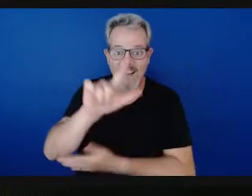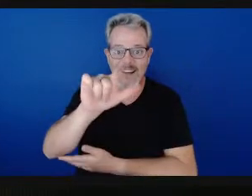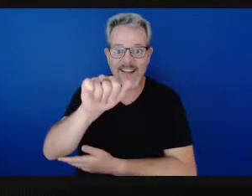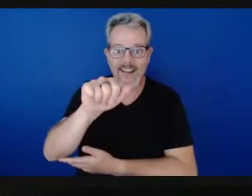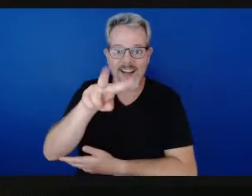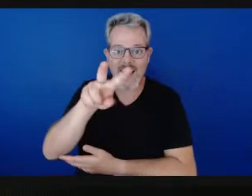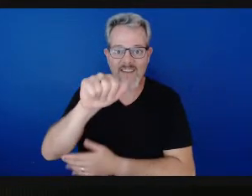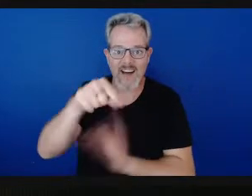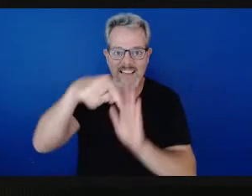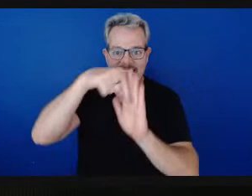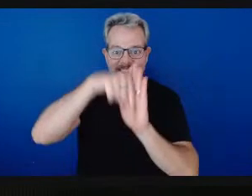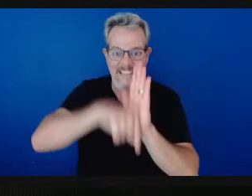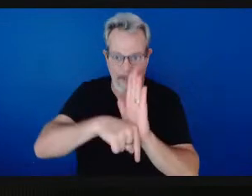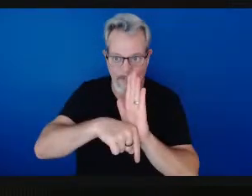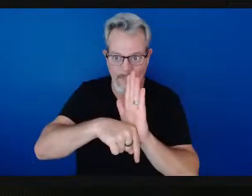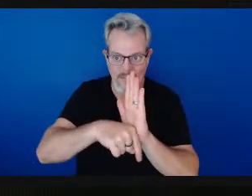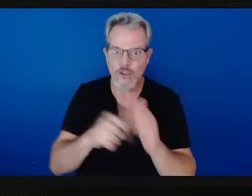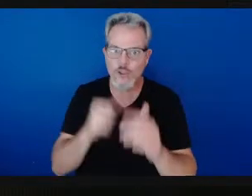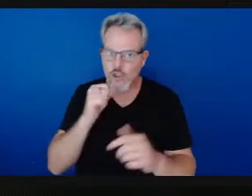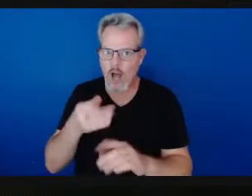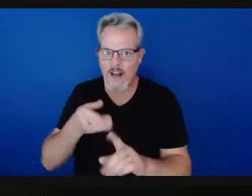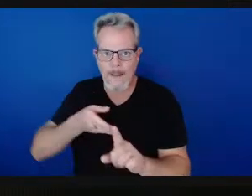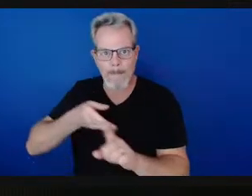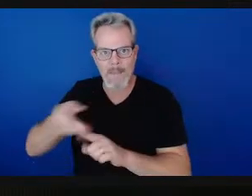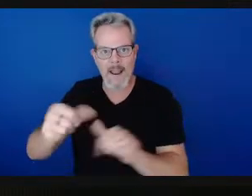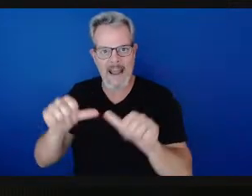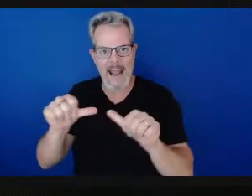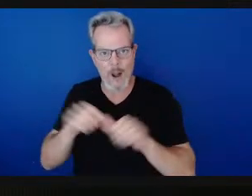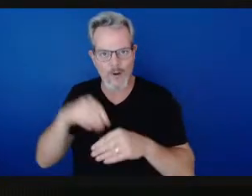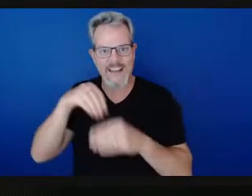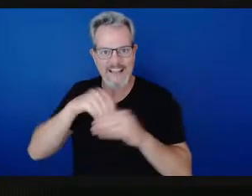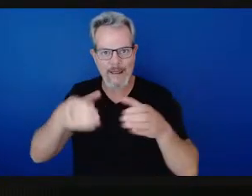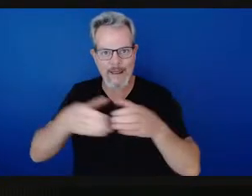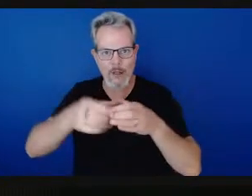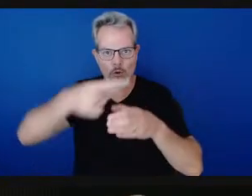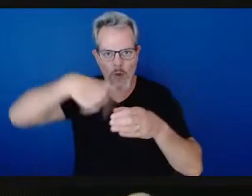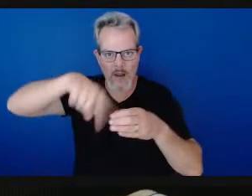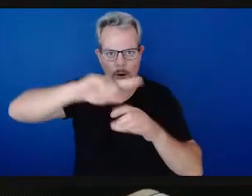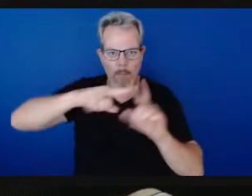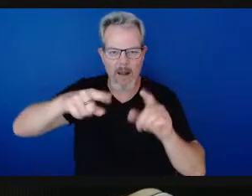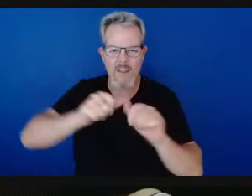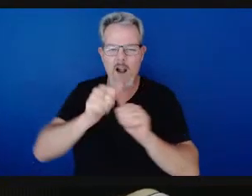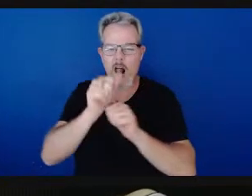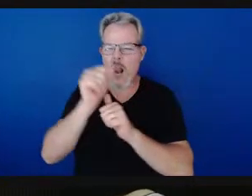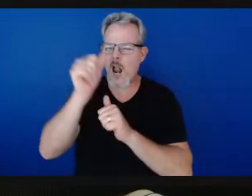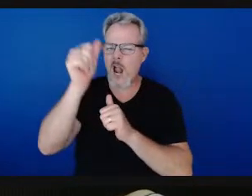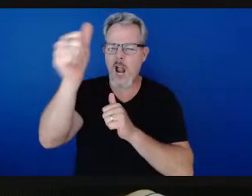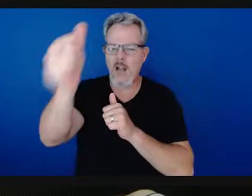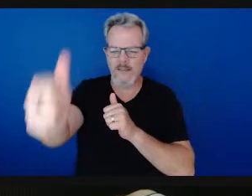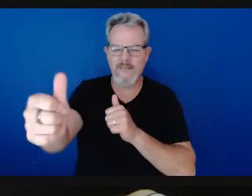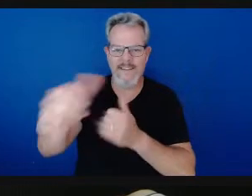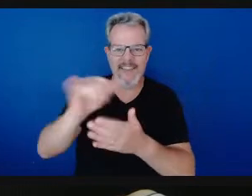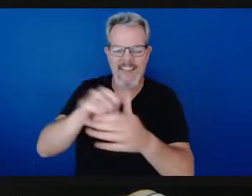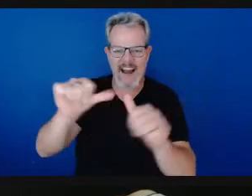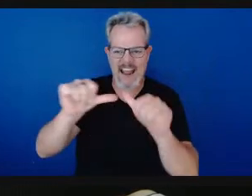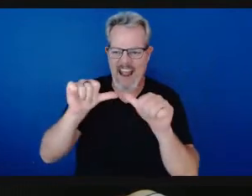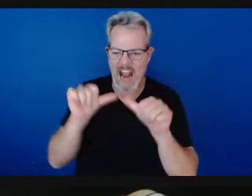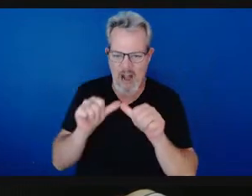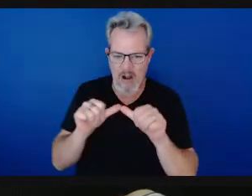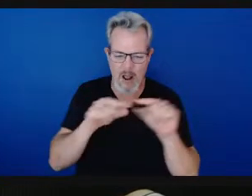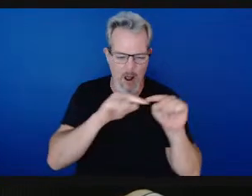side of the crater, not in the main segment. So in that far part of the crater that's only getting a far lapse of